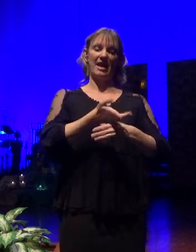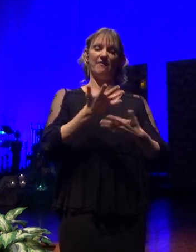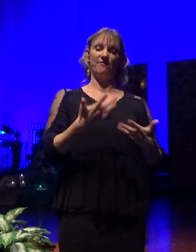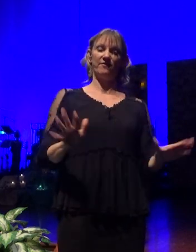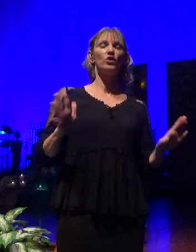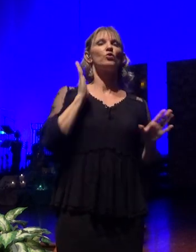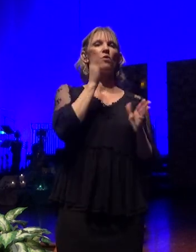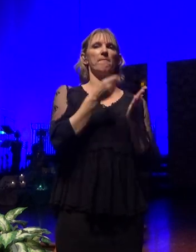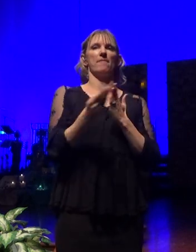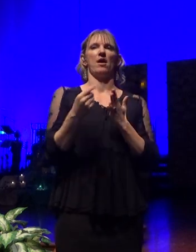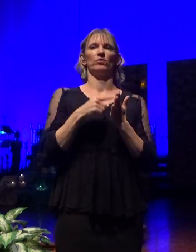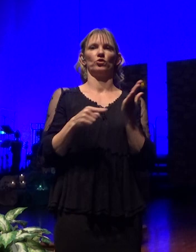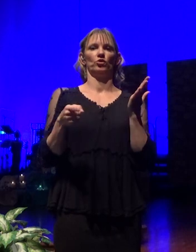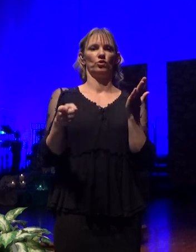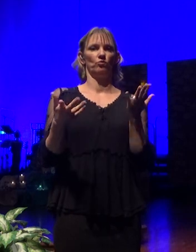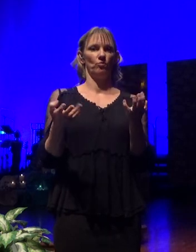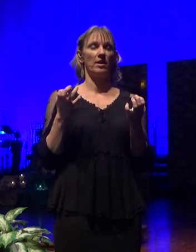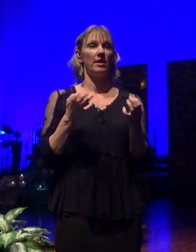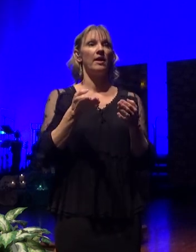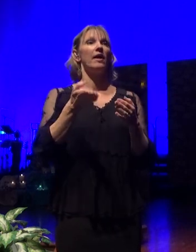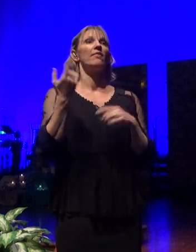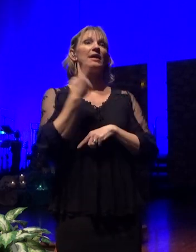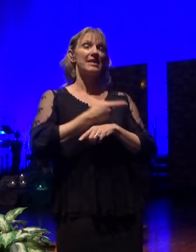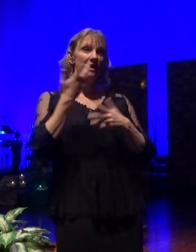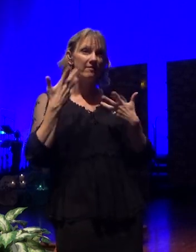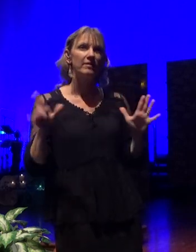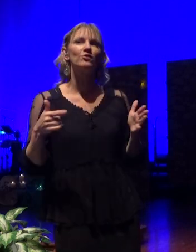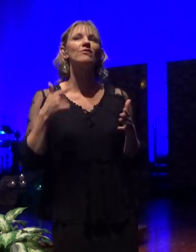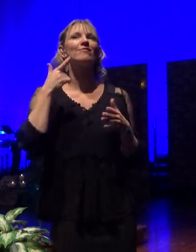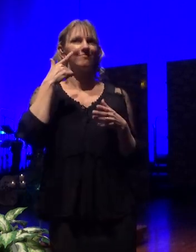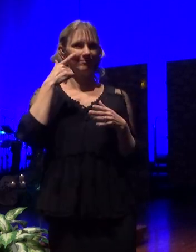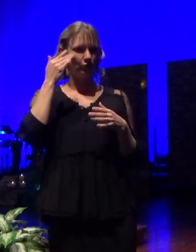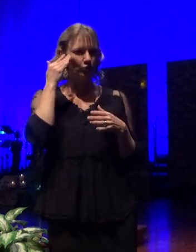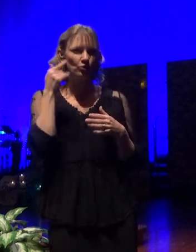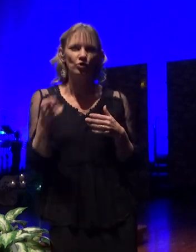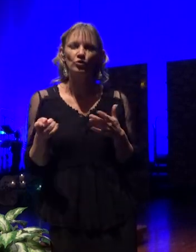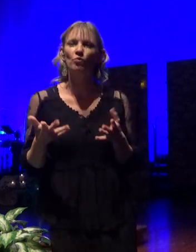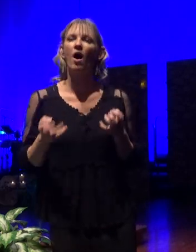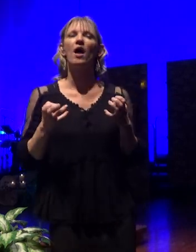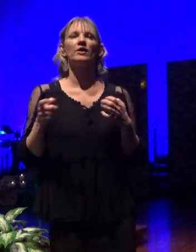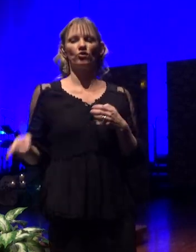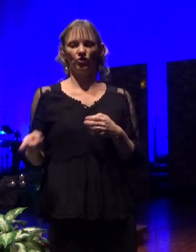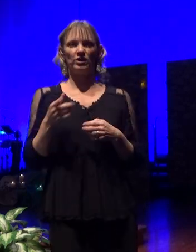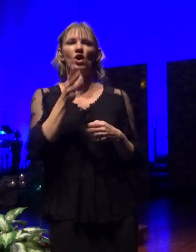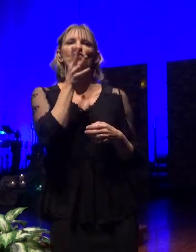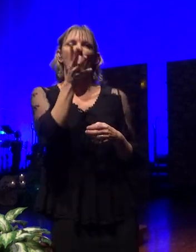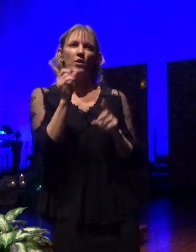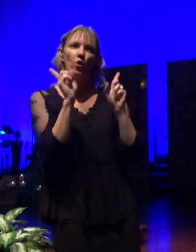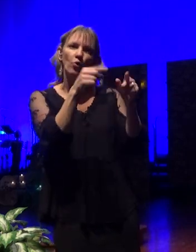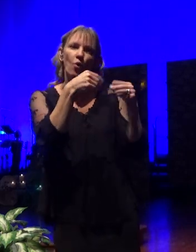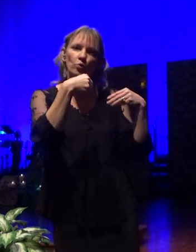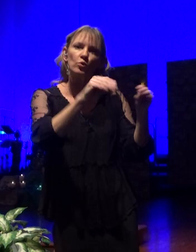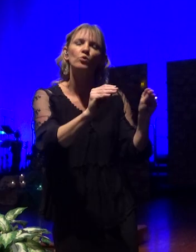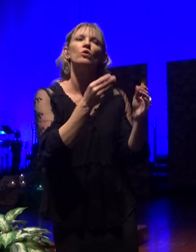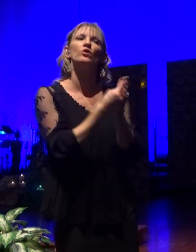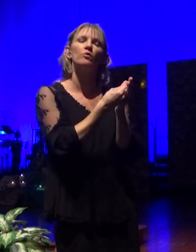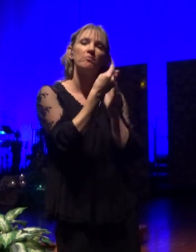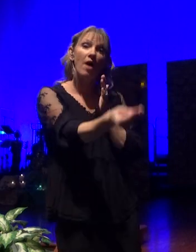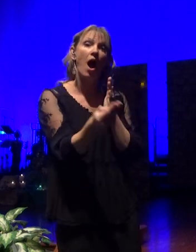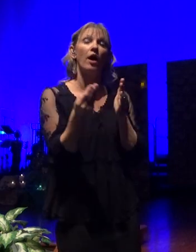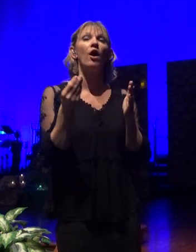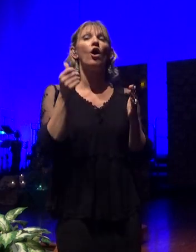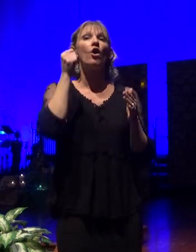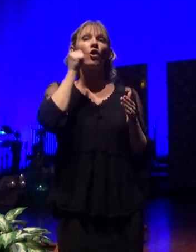wanted. So at the end of the day she'd found what she wanted. She and Grandma go to the store to purchase it, and when the little